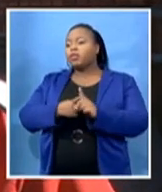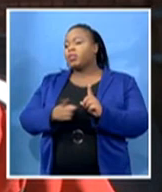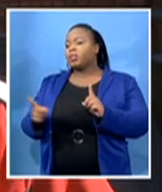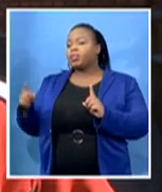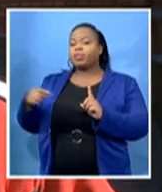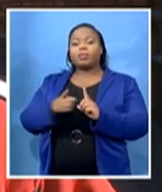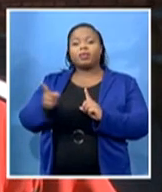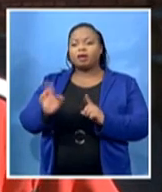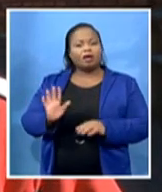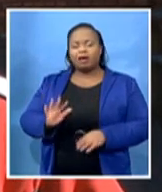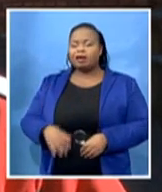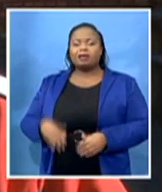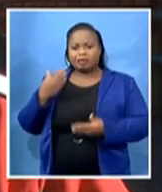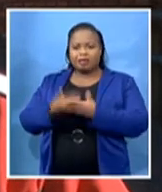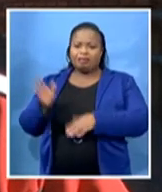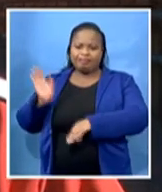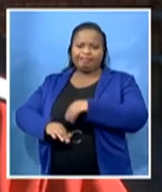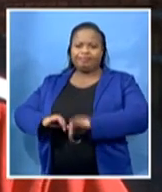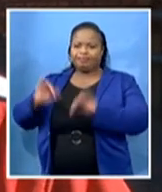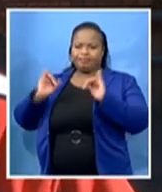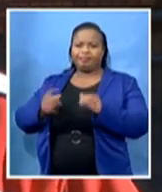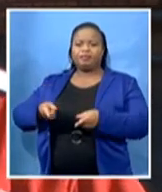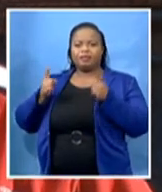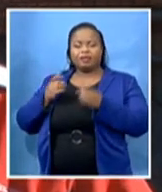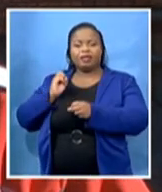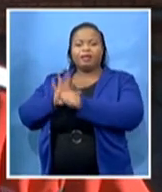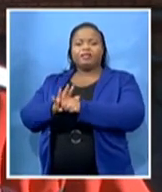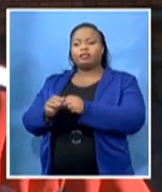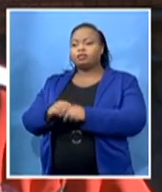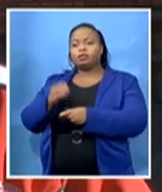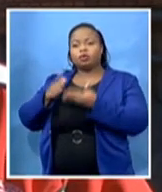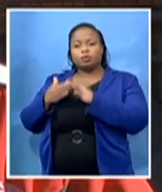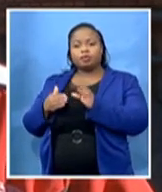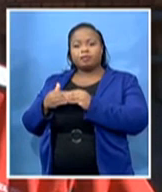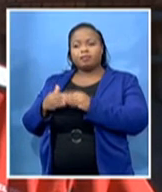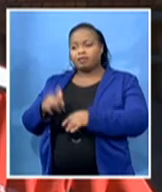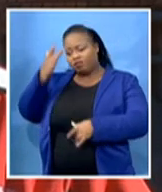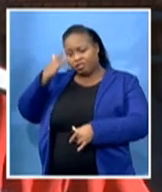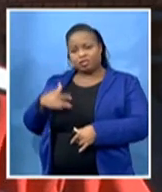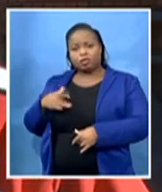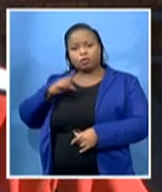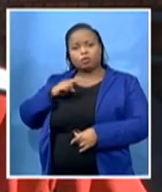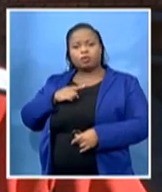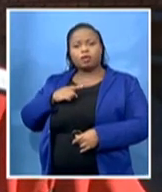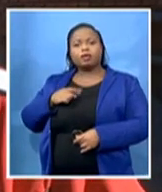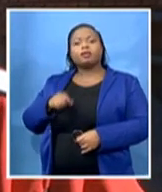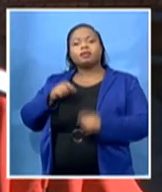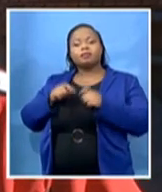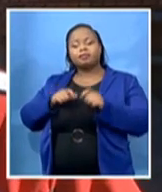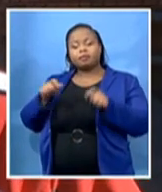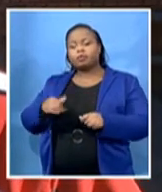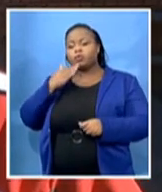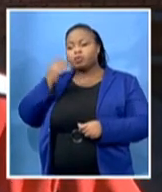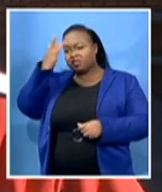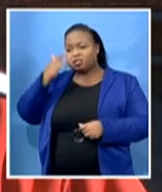consequences, which will affect the society at large, because public servants are society members and they interact with the whole community wherever they are living.